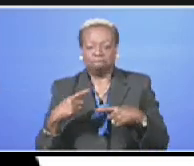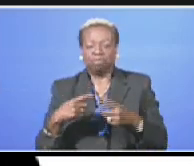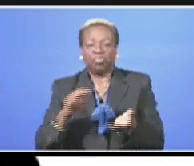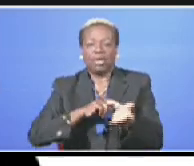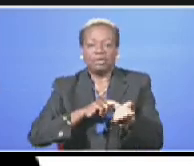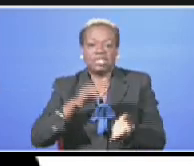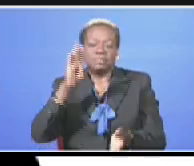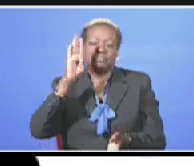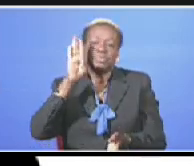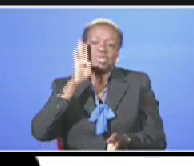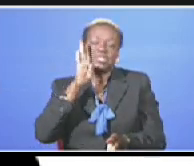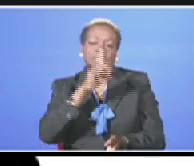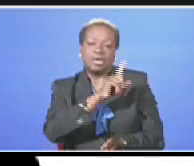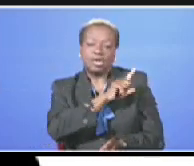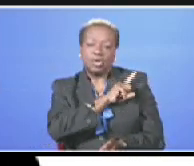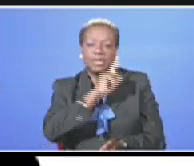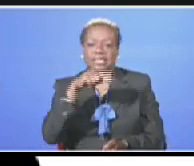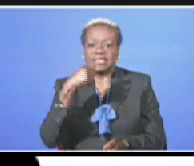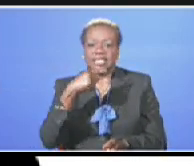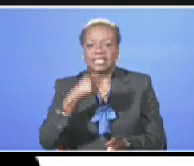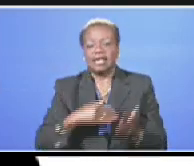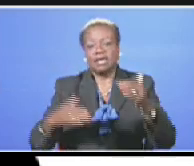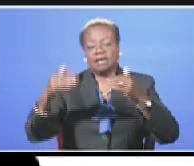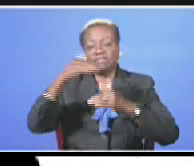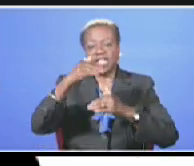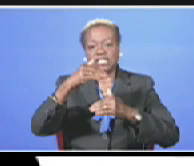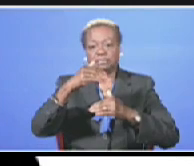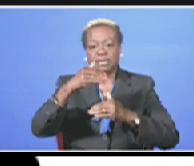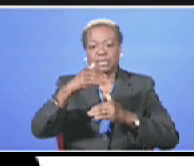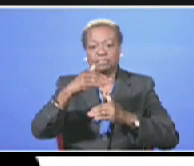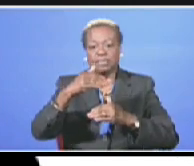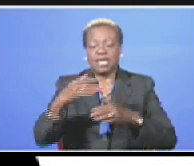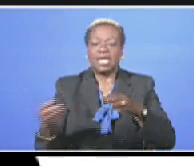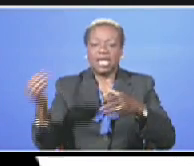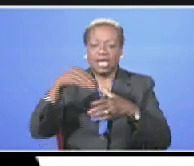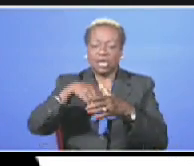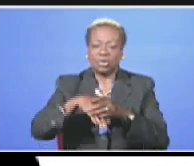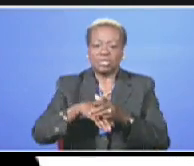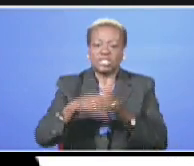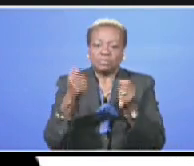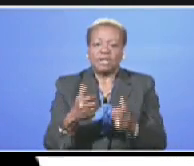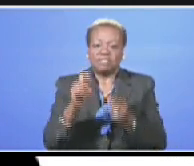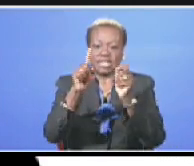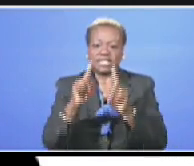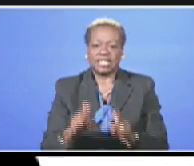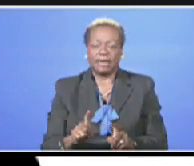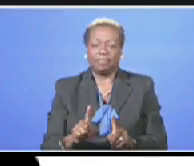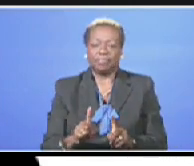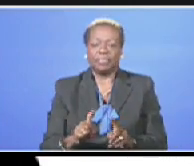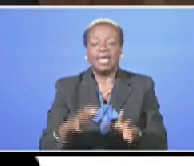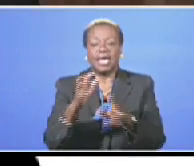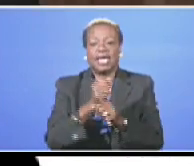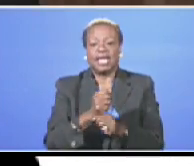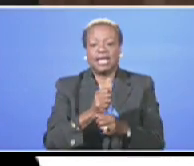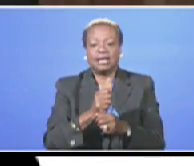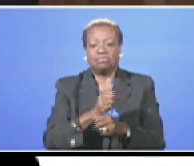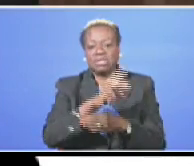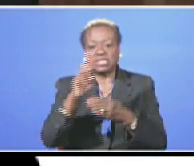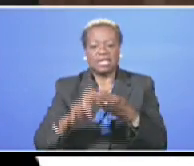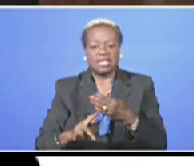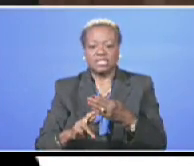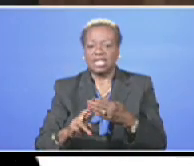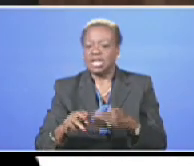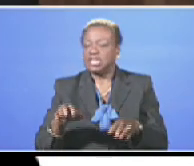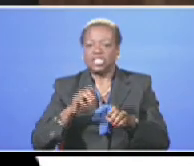Nurse Berniska Lewis, says those advancements include the speed of testing. Getting results no longer takes weeks. We have the